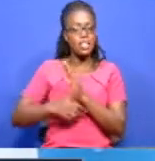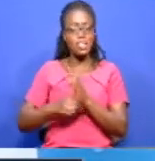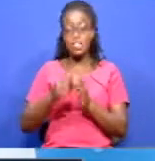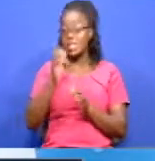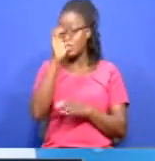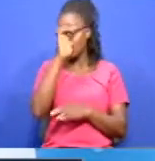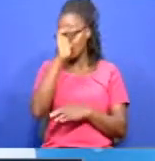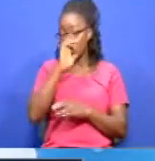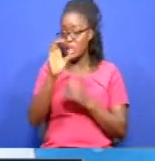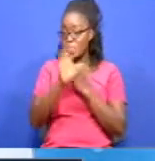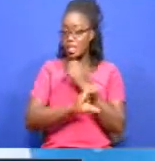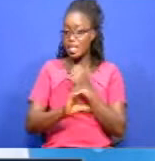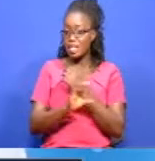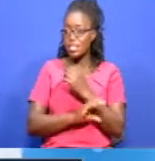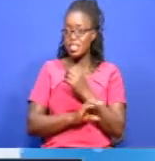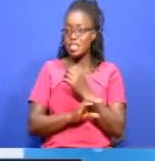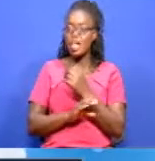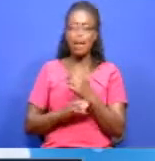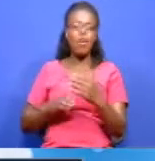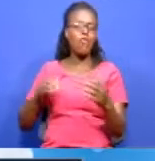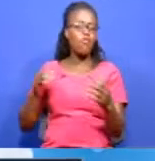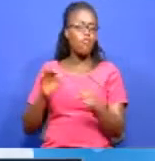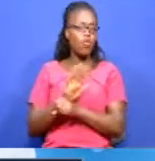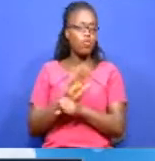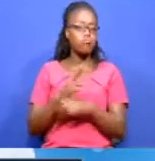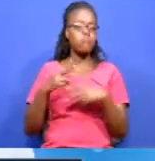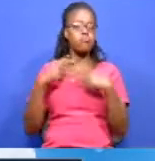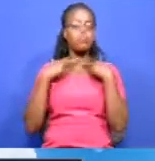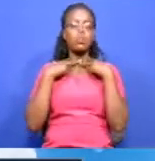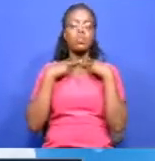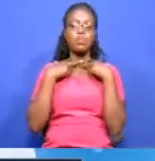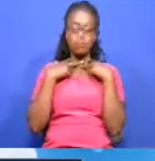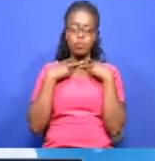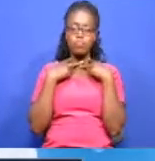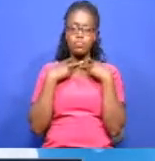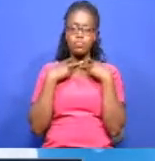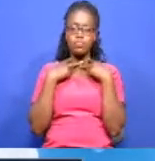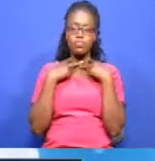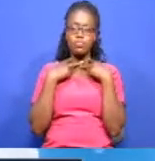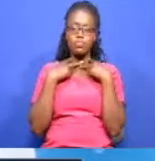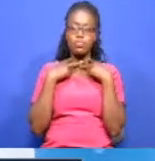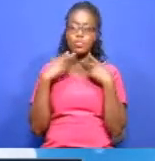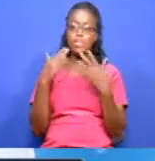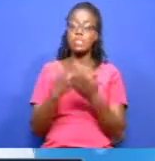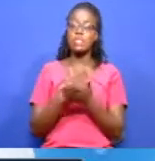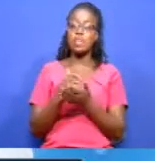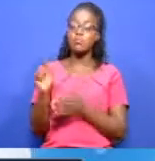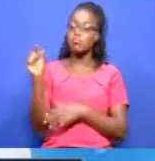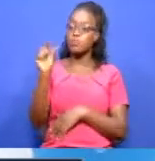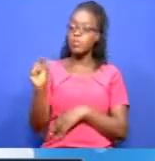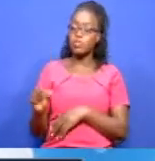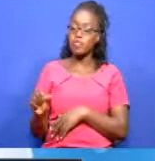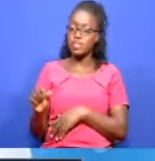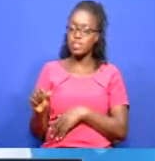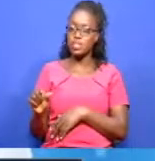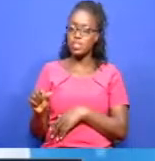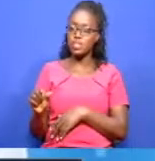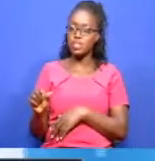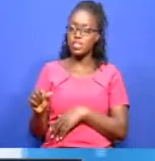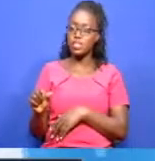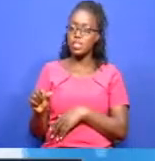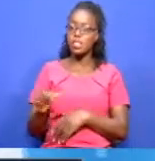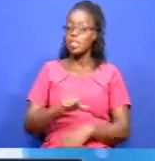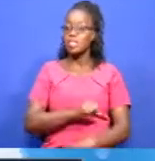they imposed a total lockdown in certain provinces in